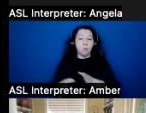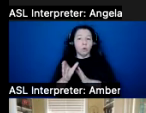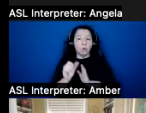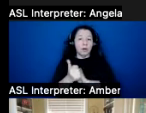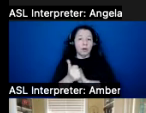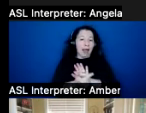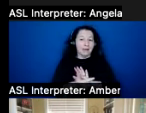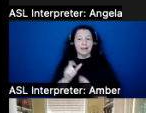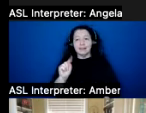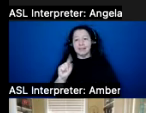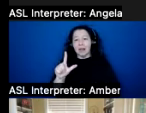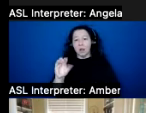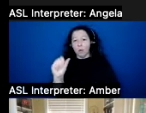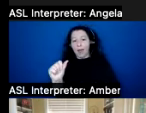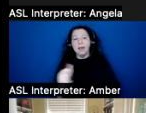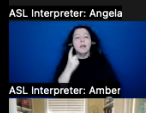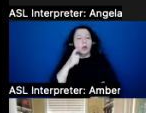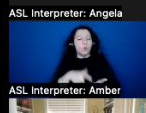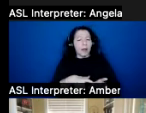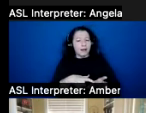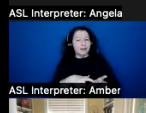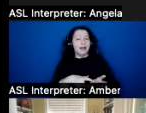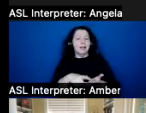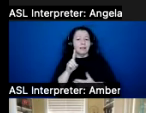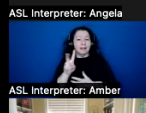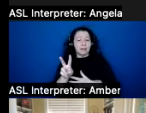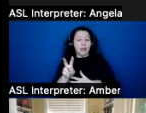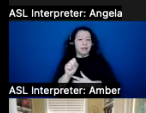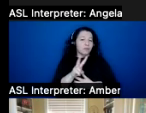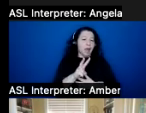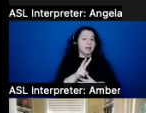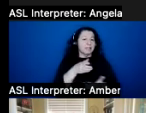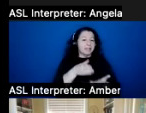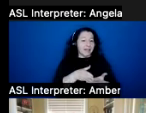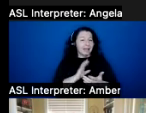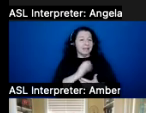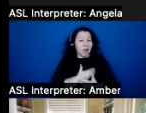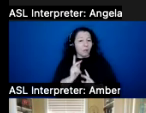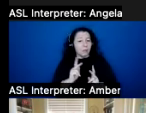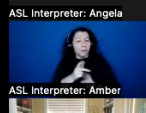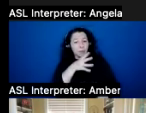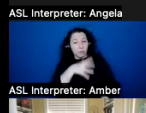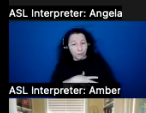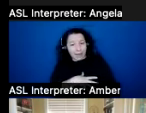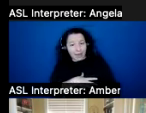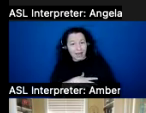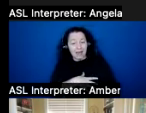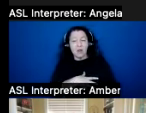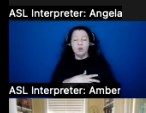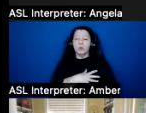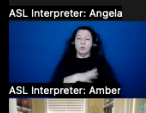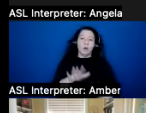legislation that recognized that domestic and sexual violence against American Indian and Alaska Native women have reached epidemic